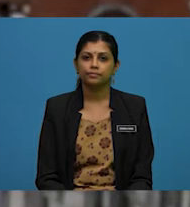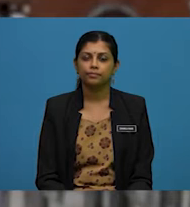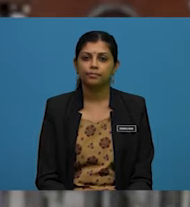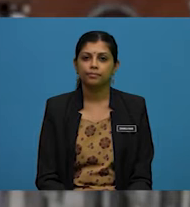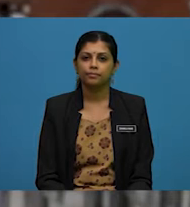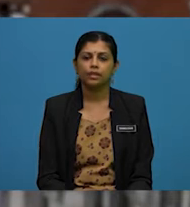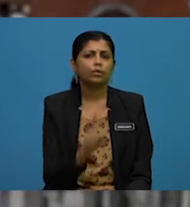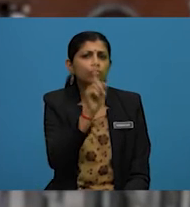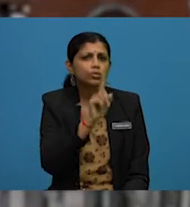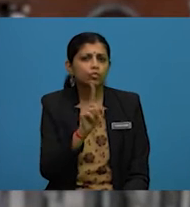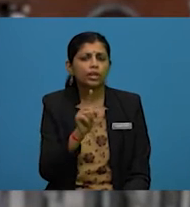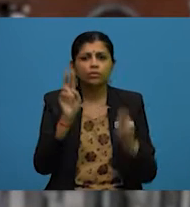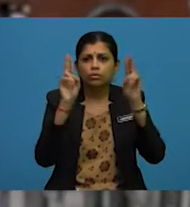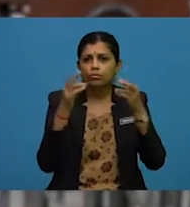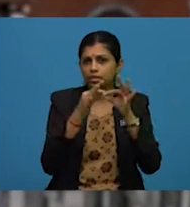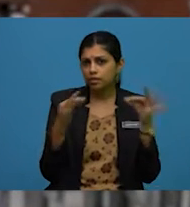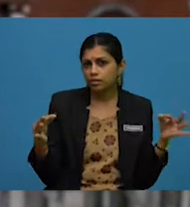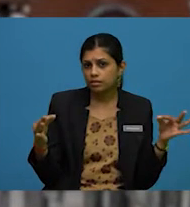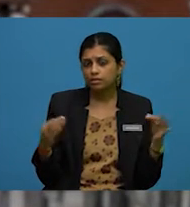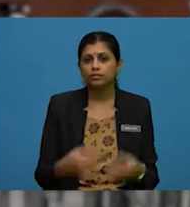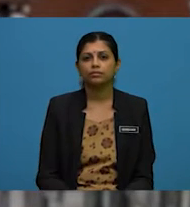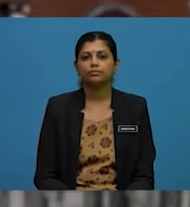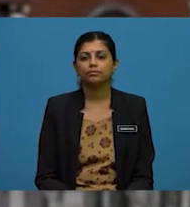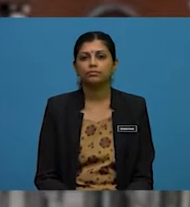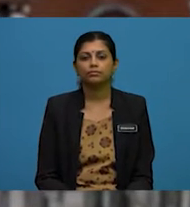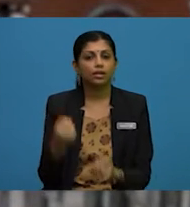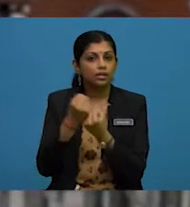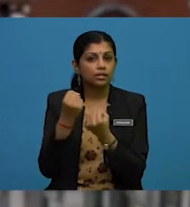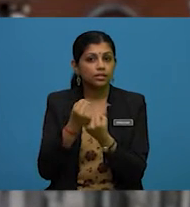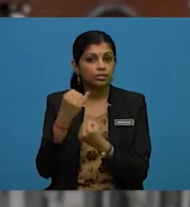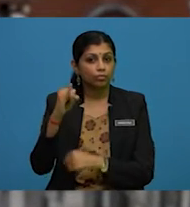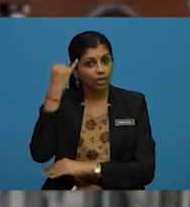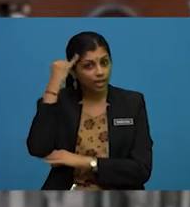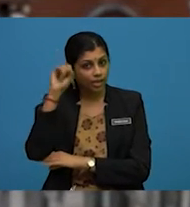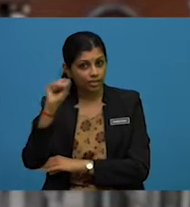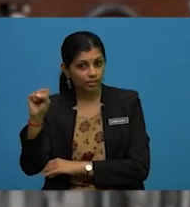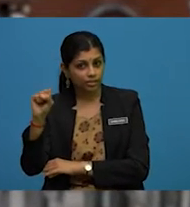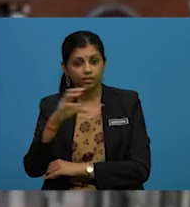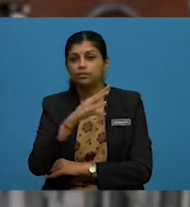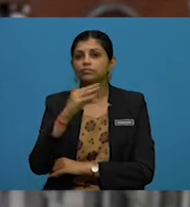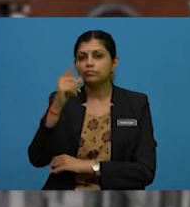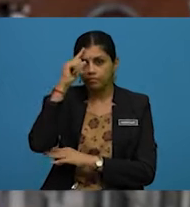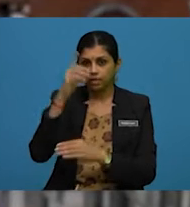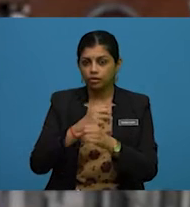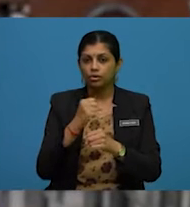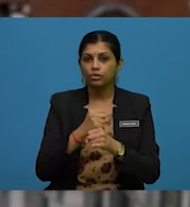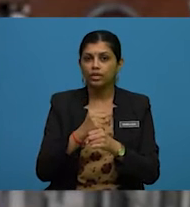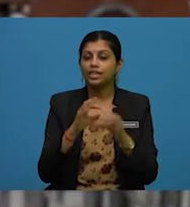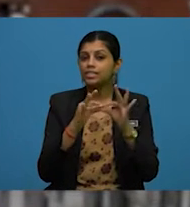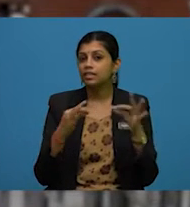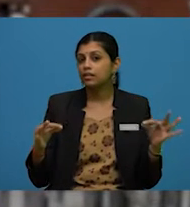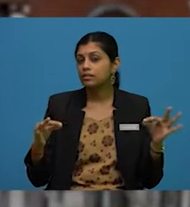Which are the topic sentence, supporting ideas, and concluding